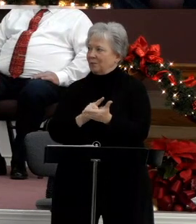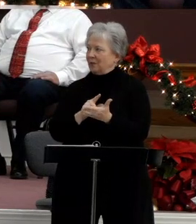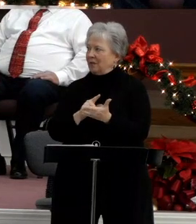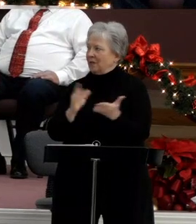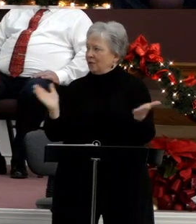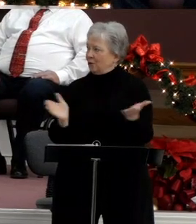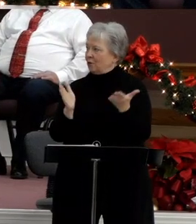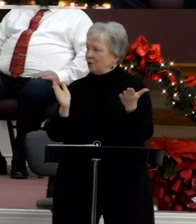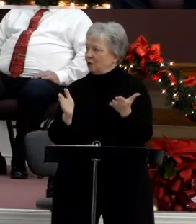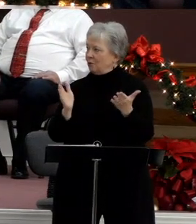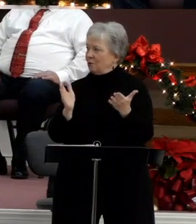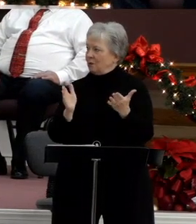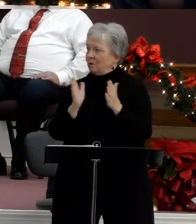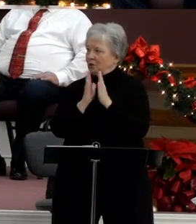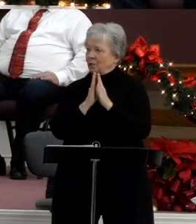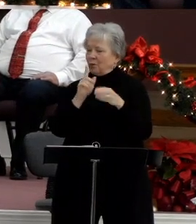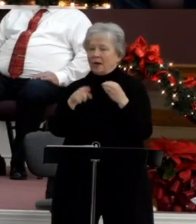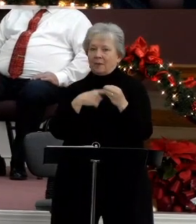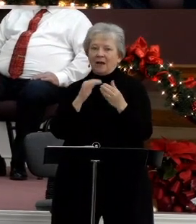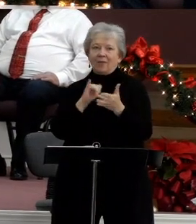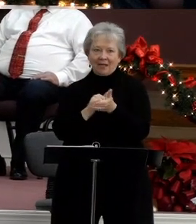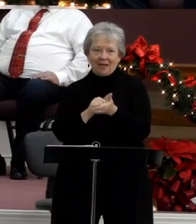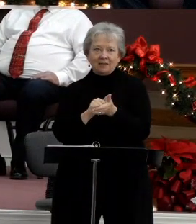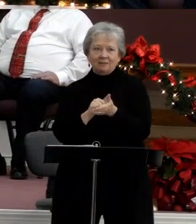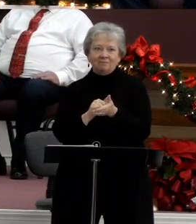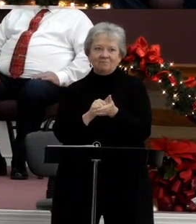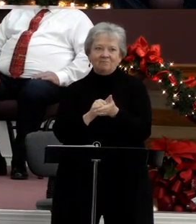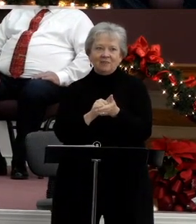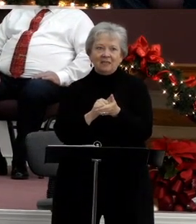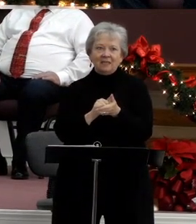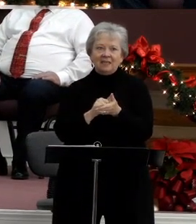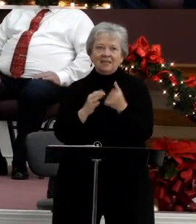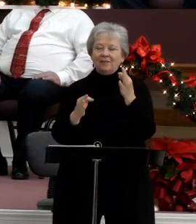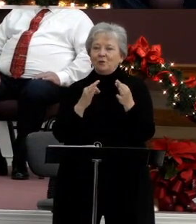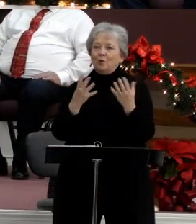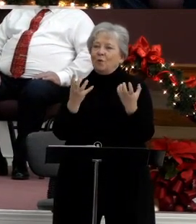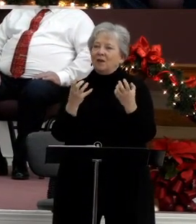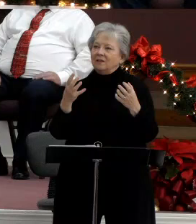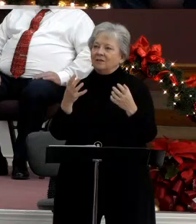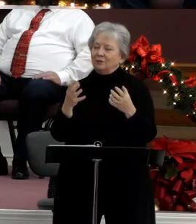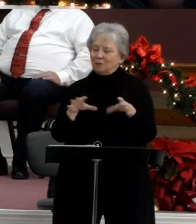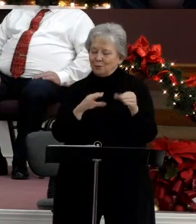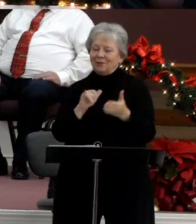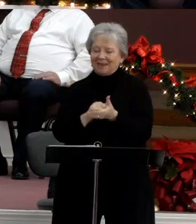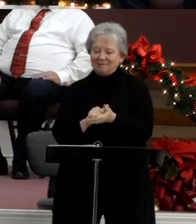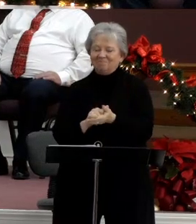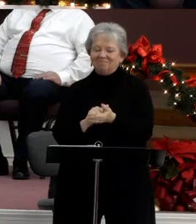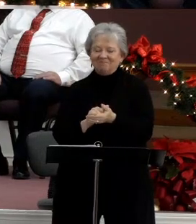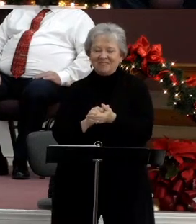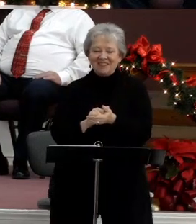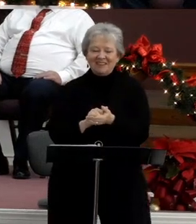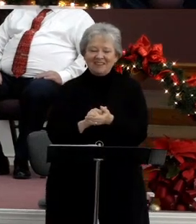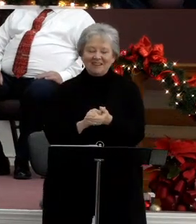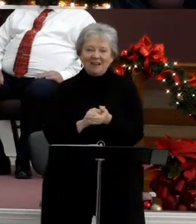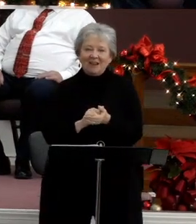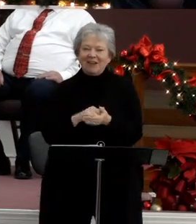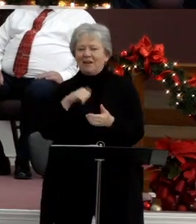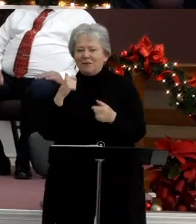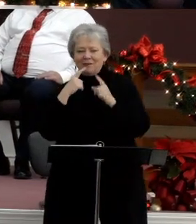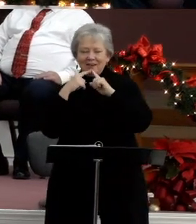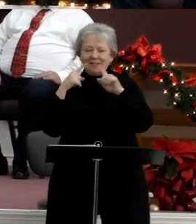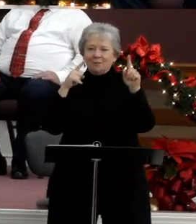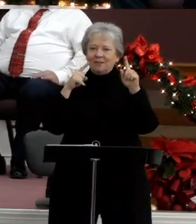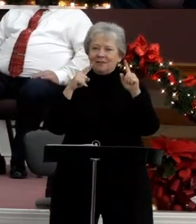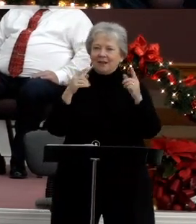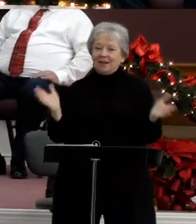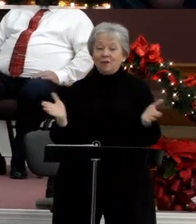that. And you do have that envelope. You can participate in that if you would. You'll notice a lot of other announcements, but let me just encourage you to take a